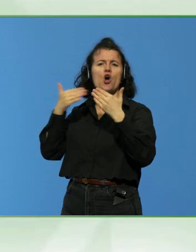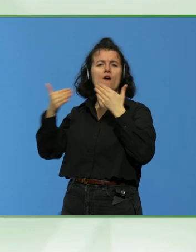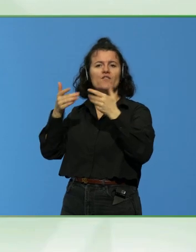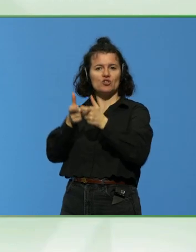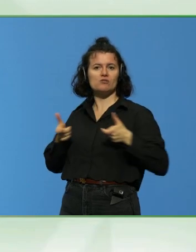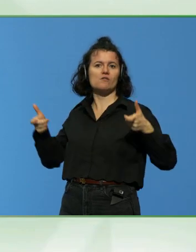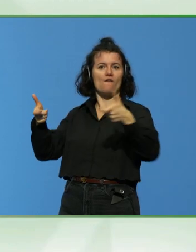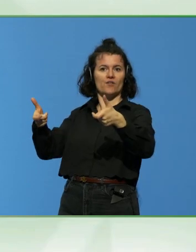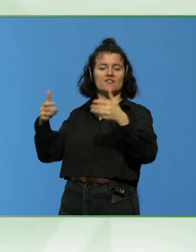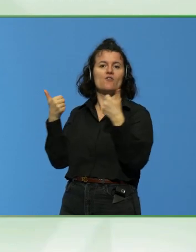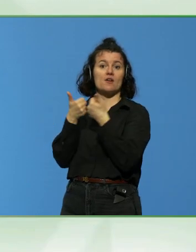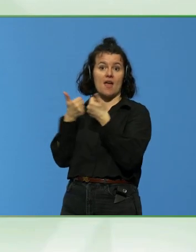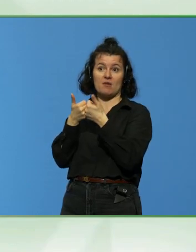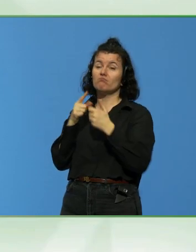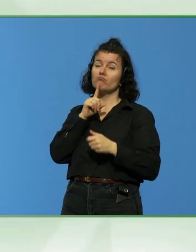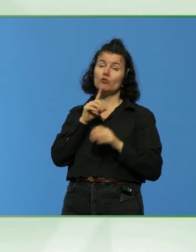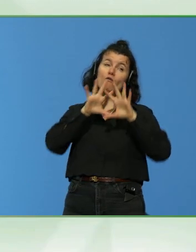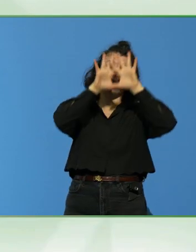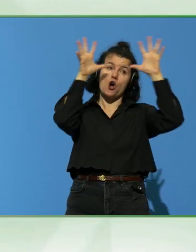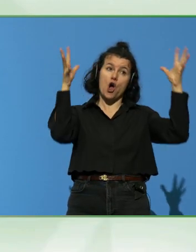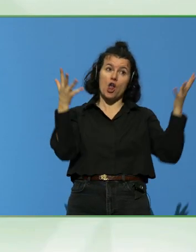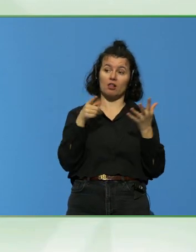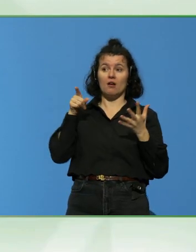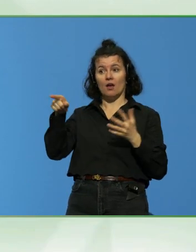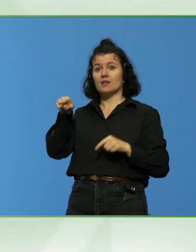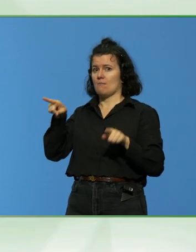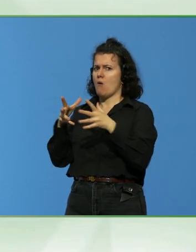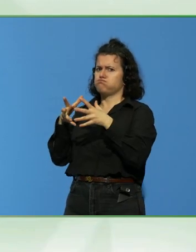world. Marianne Dijkshorn, the stage is yours.